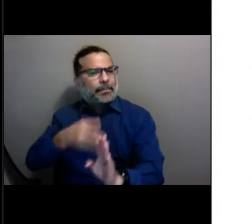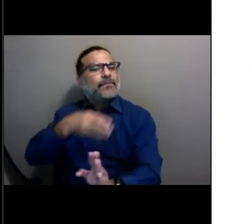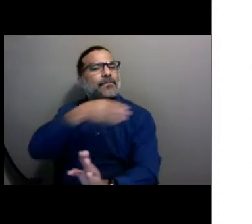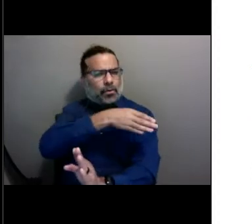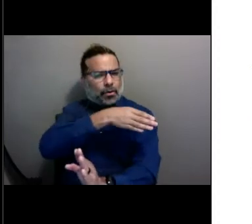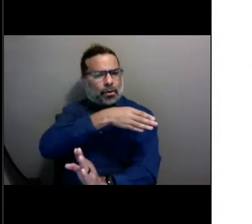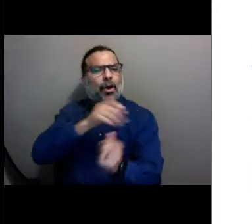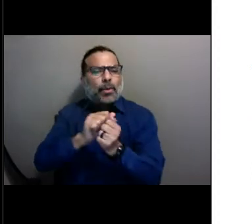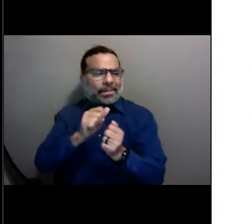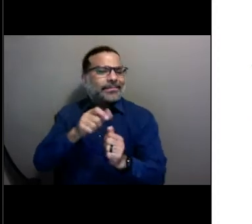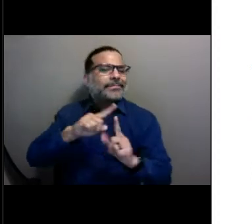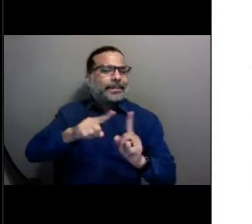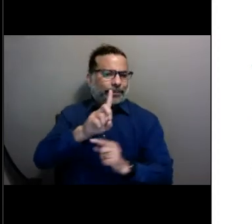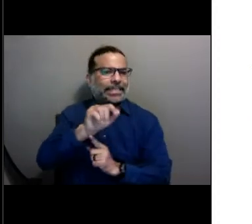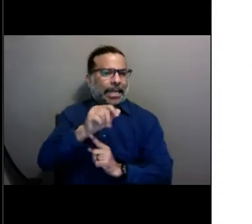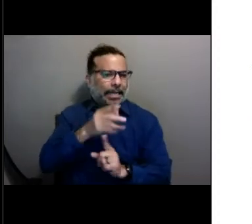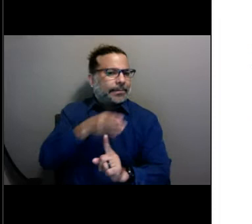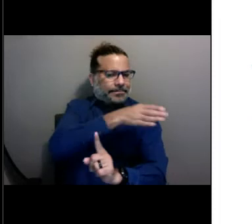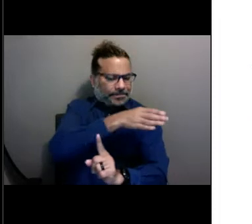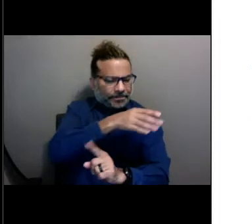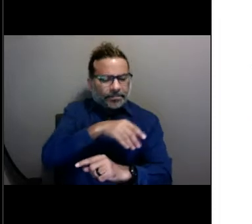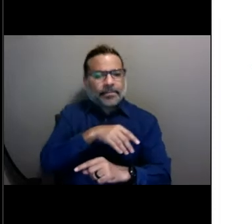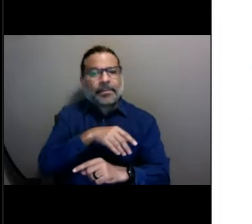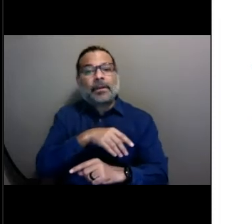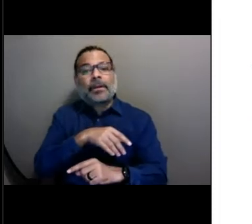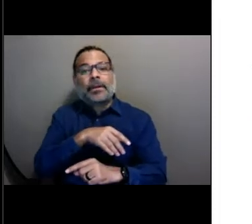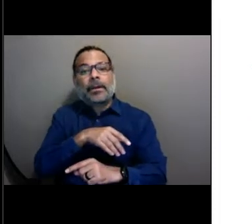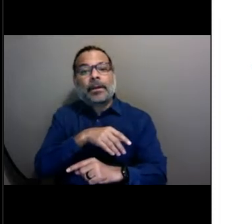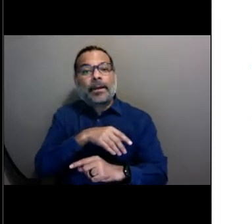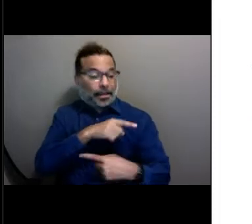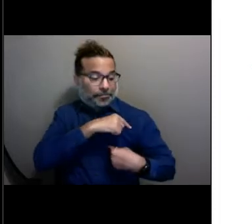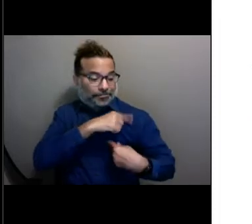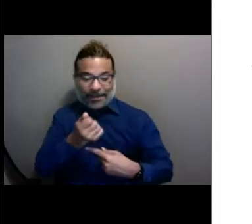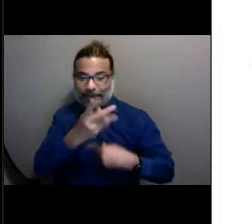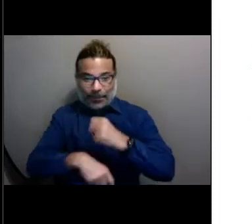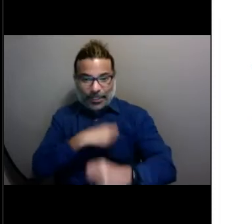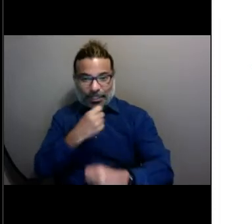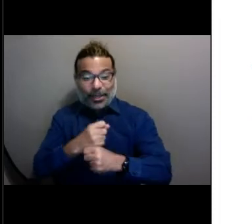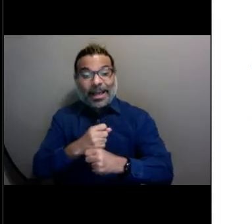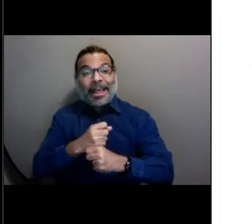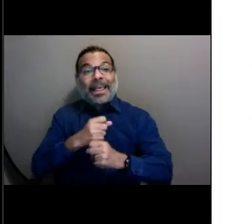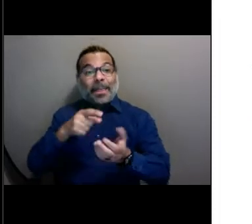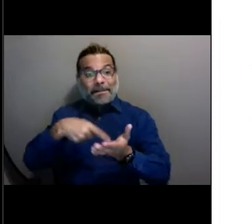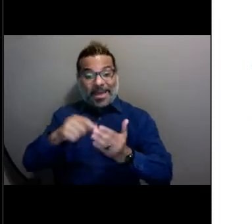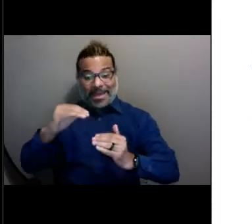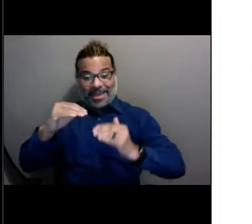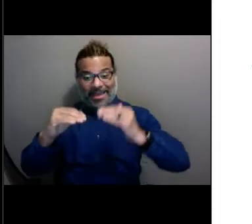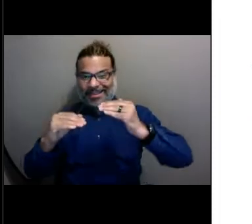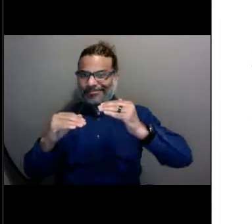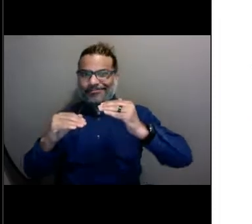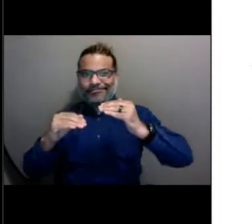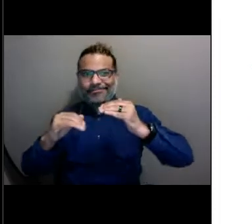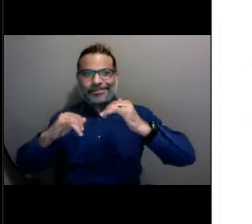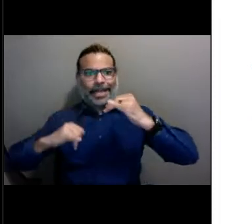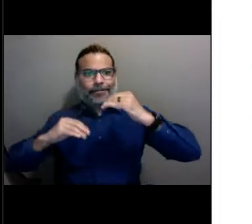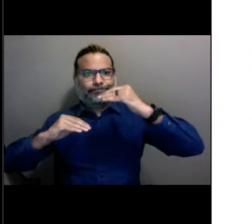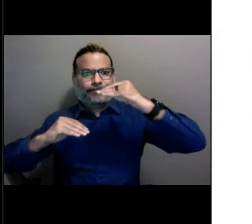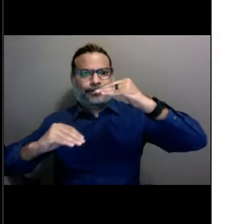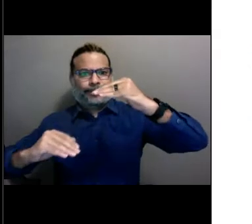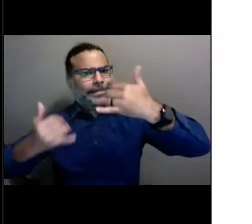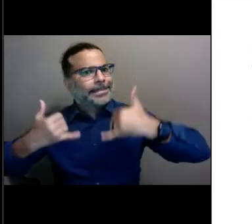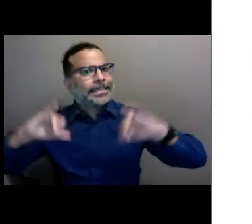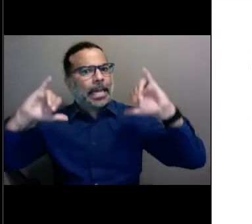earlier data. And unfortunately, over the past several years, the pay gap hasn't been changed much. Next slide, please.